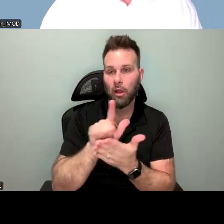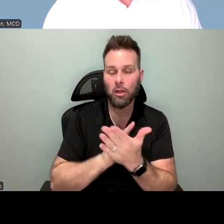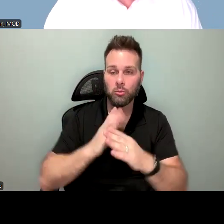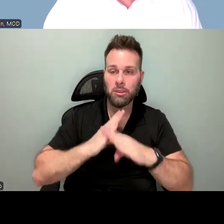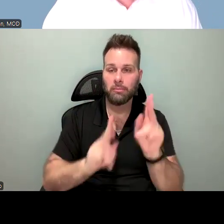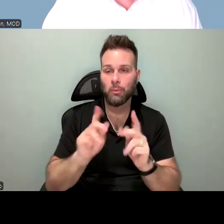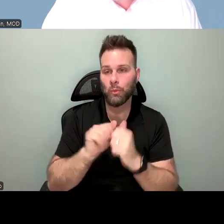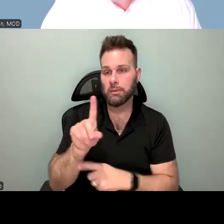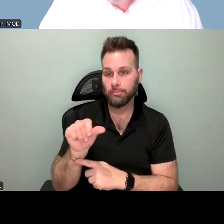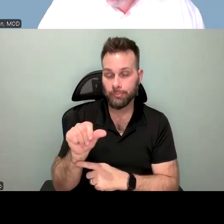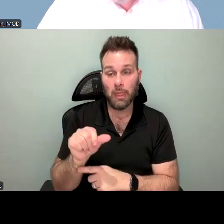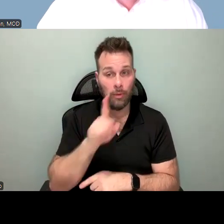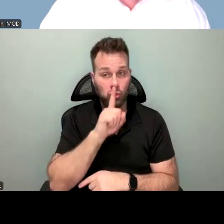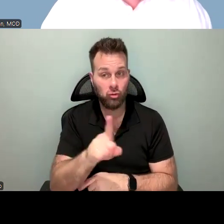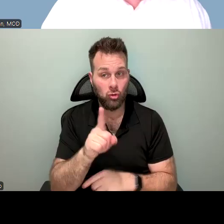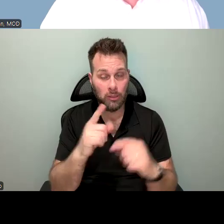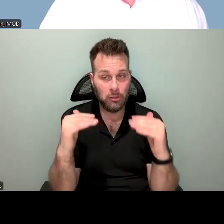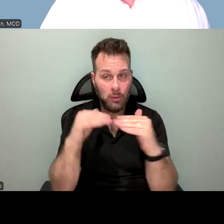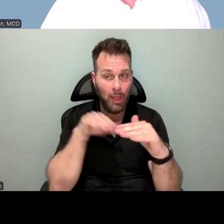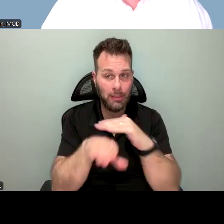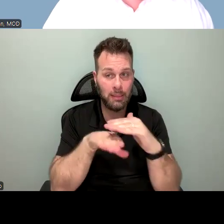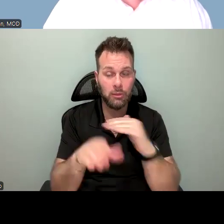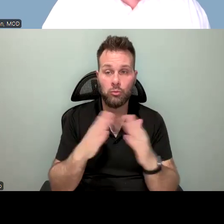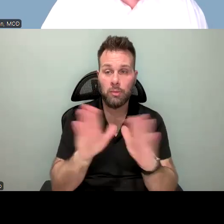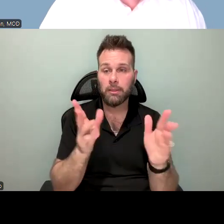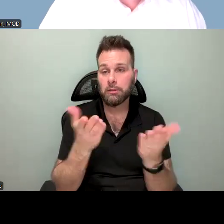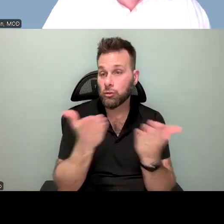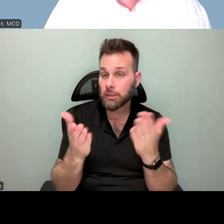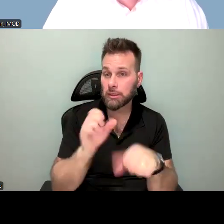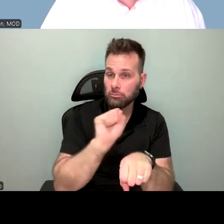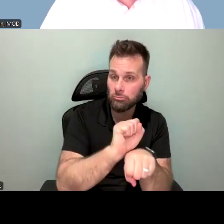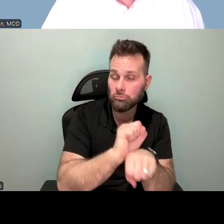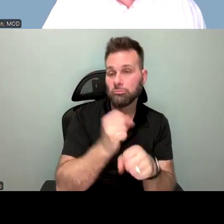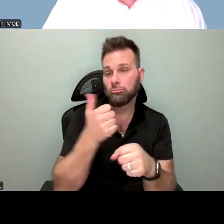disabilities. It ensures equal access to public services, employment,